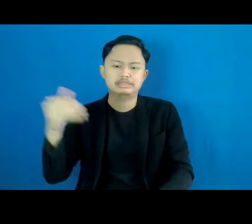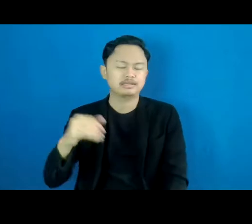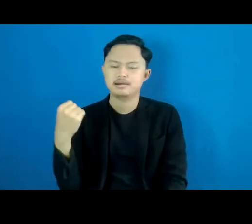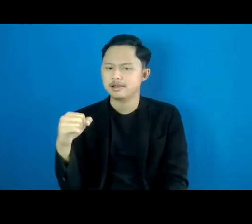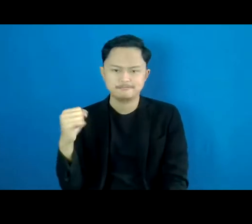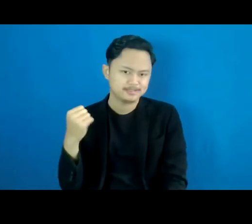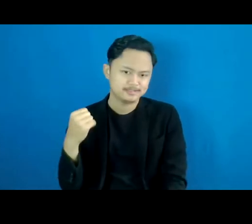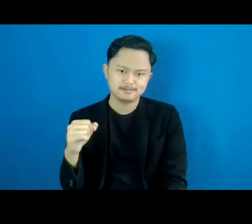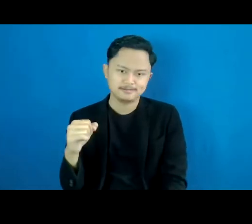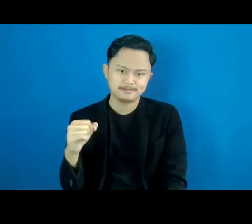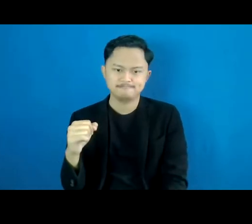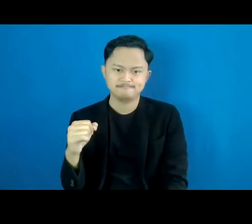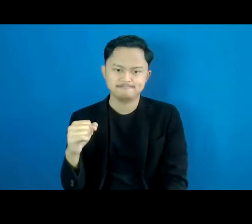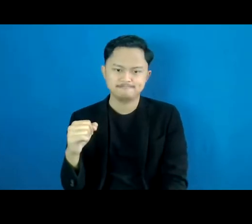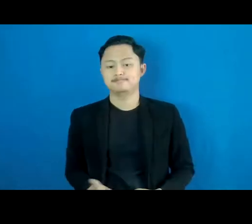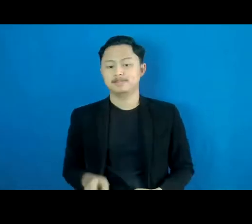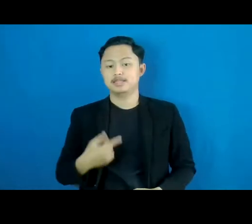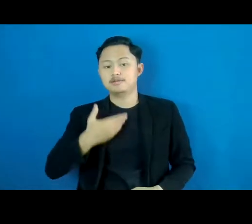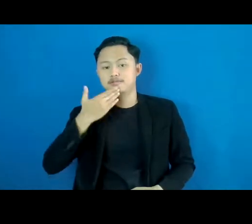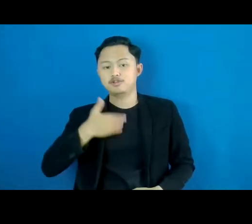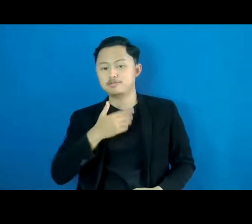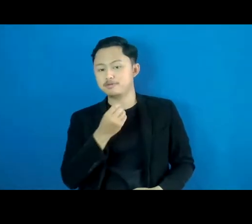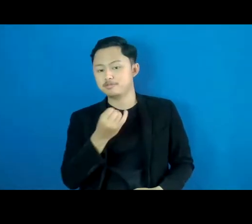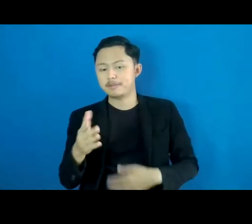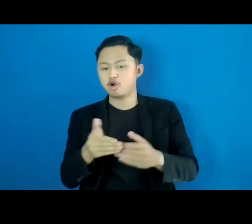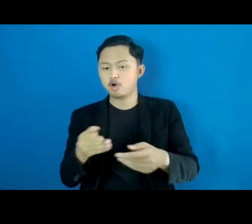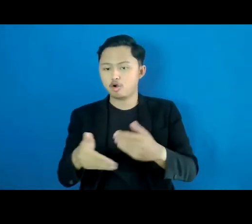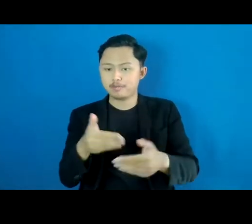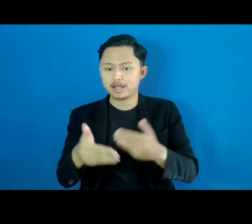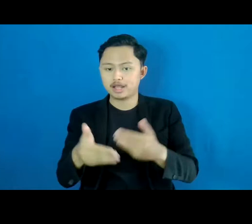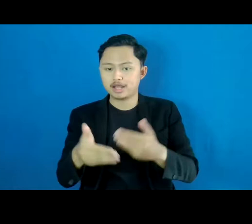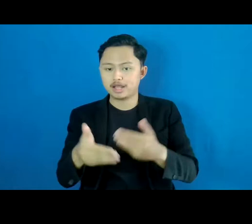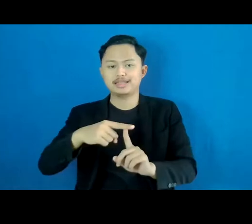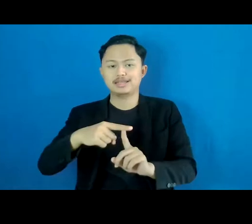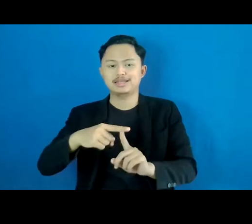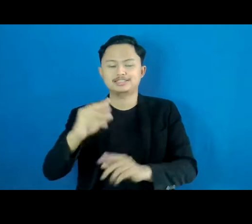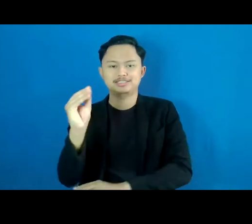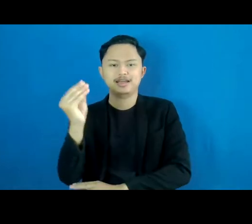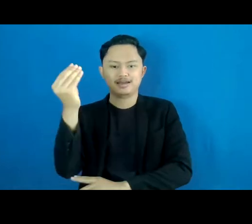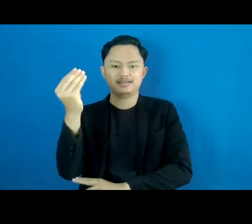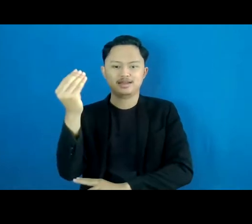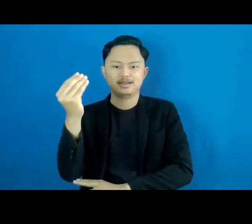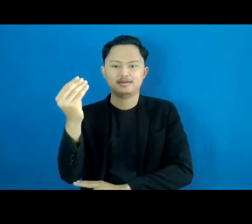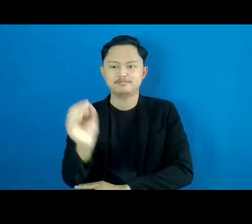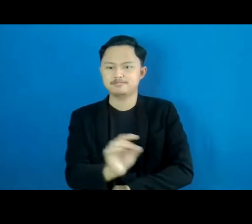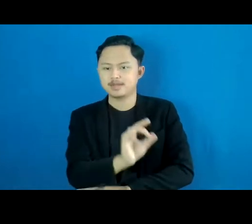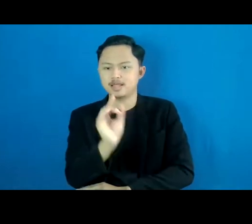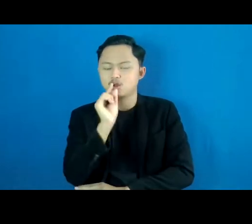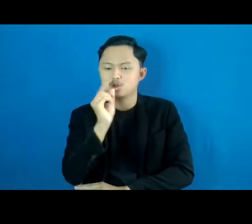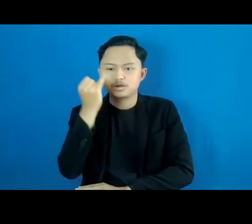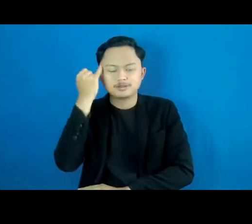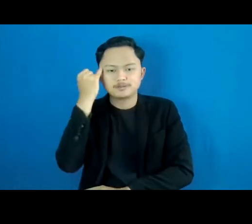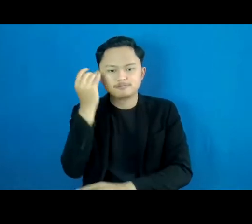today. We also have several operators from TransJakarta as part of the panel who are keen on learning